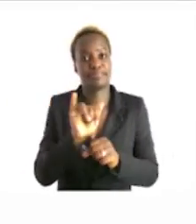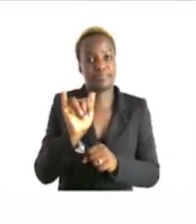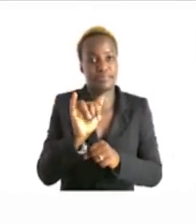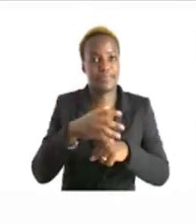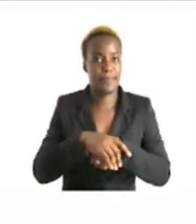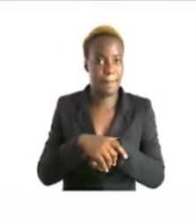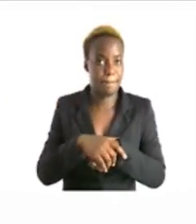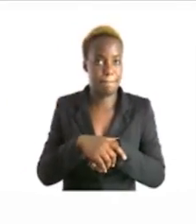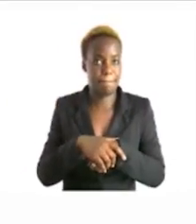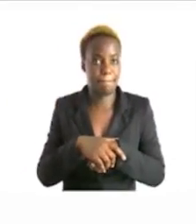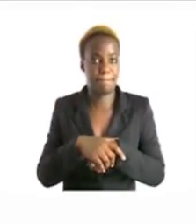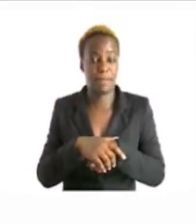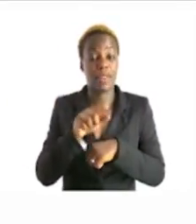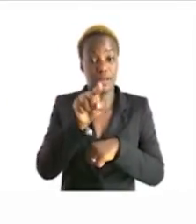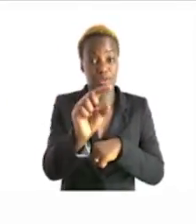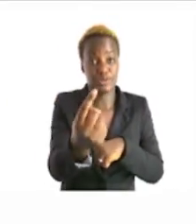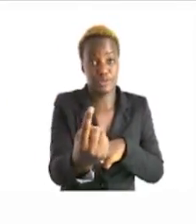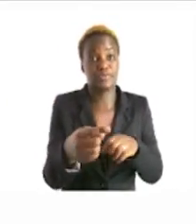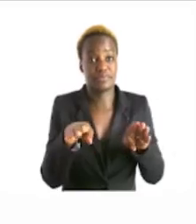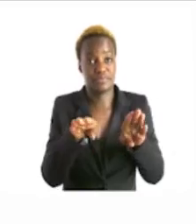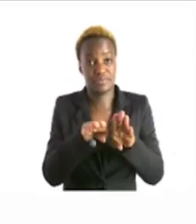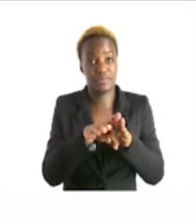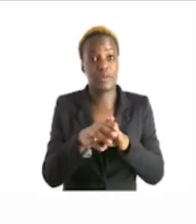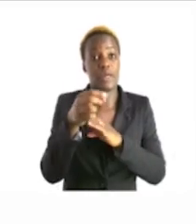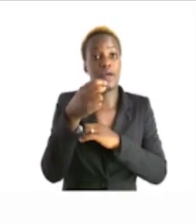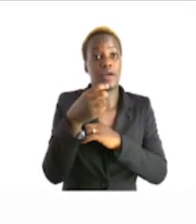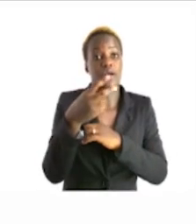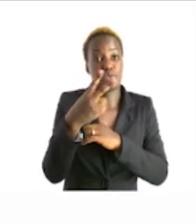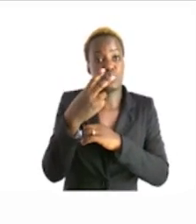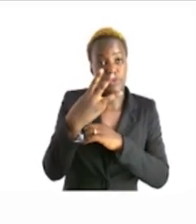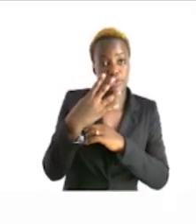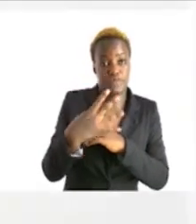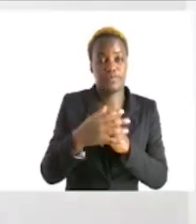like for you to do that one number three as well as number four